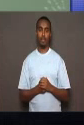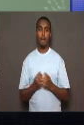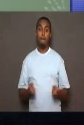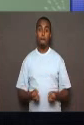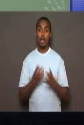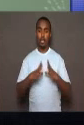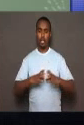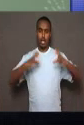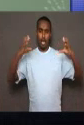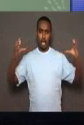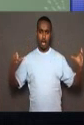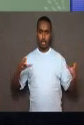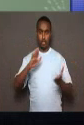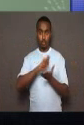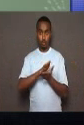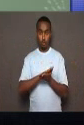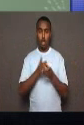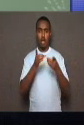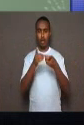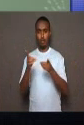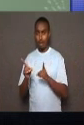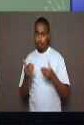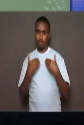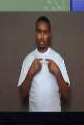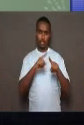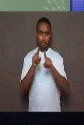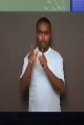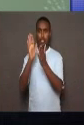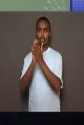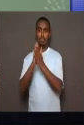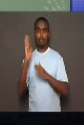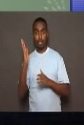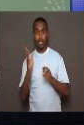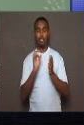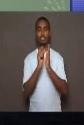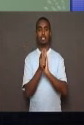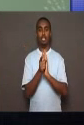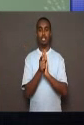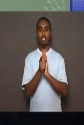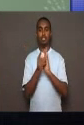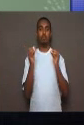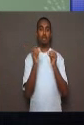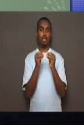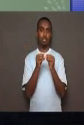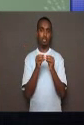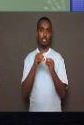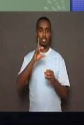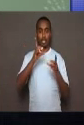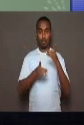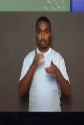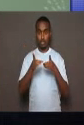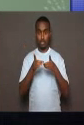Many large schools have departments for different subjects, such as math,